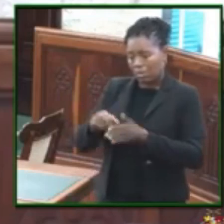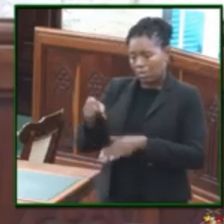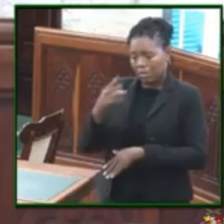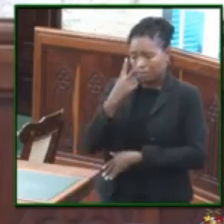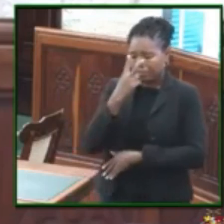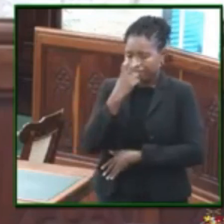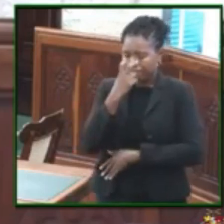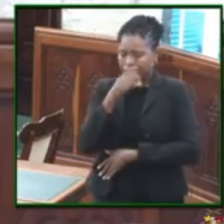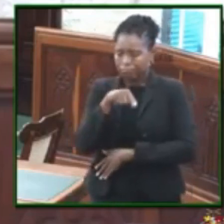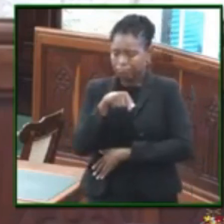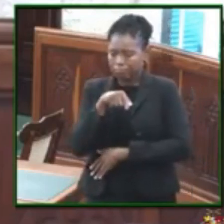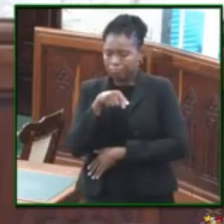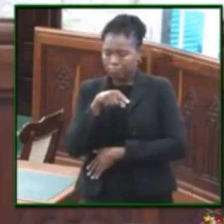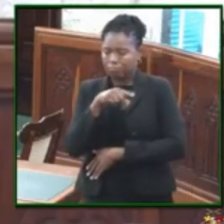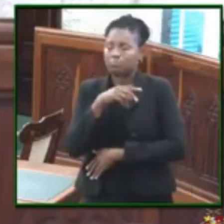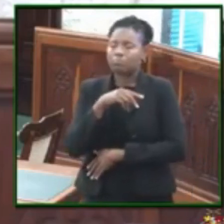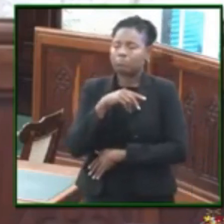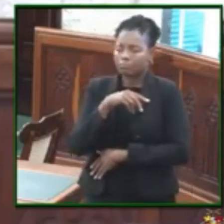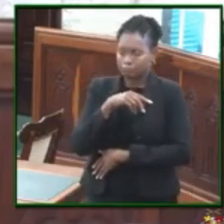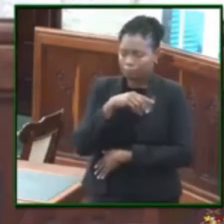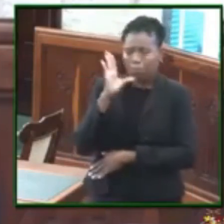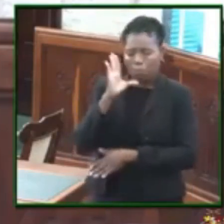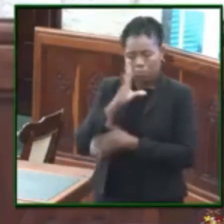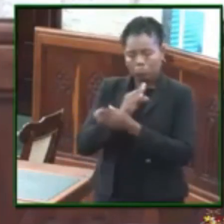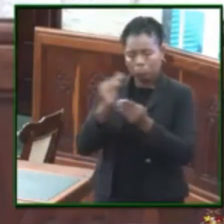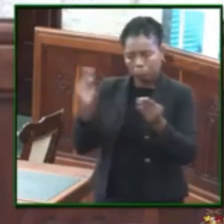will share it with you in the fullness of time.